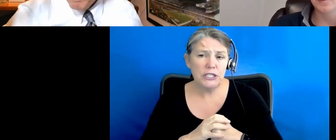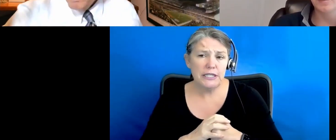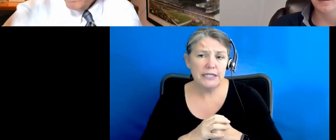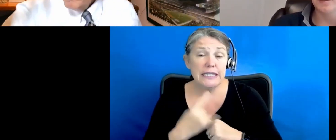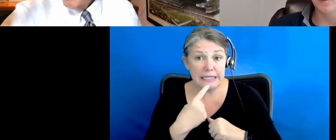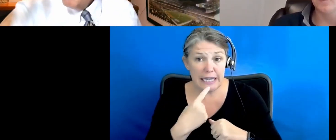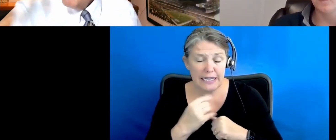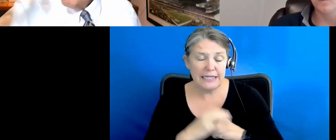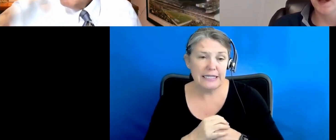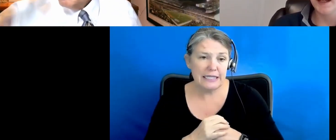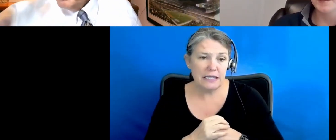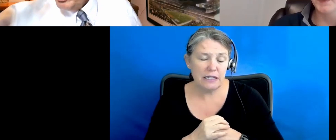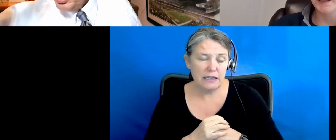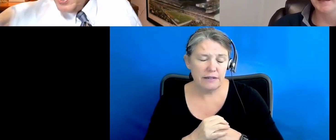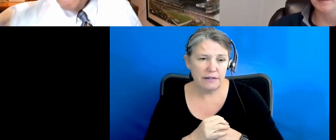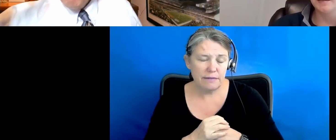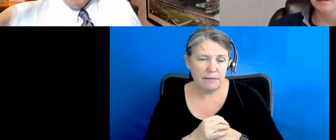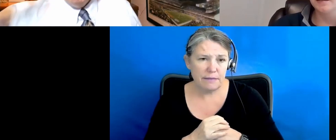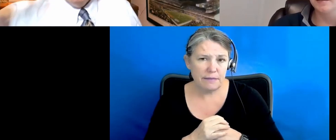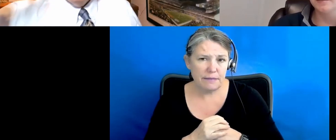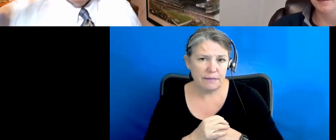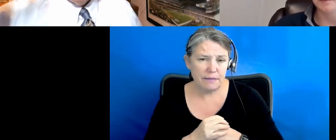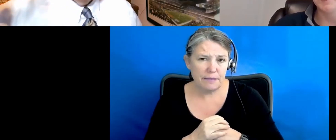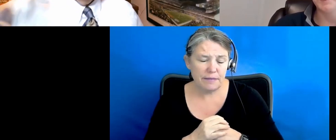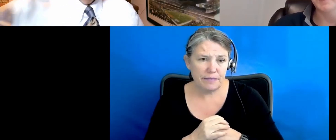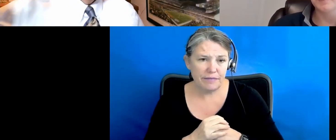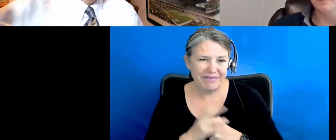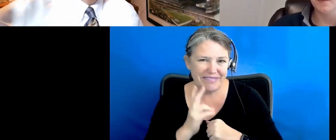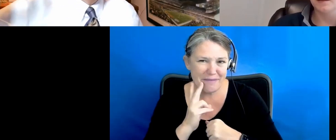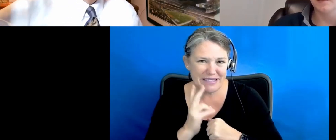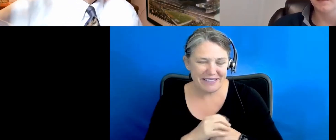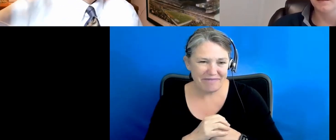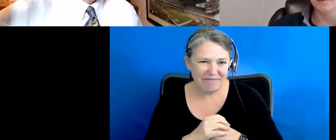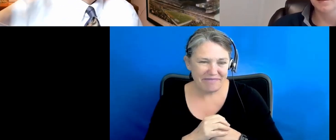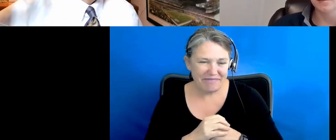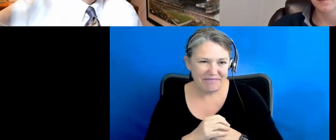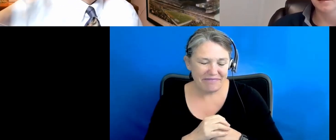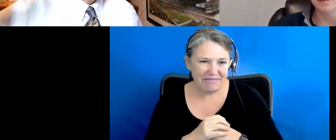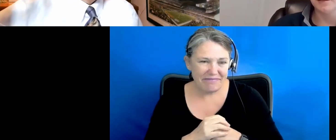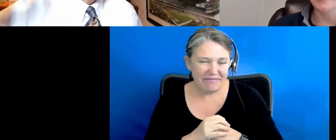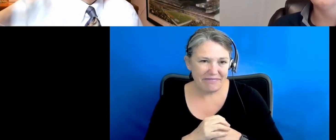says, what has been, let's see.